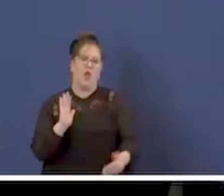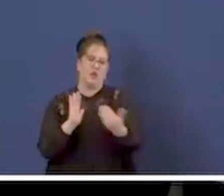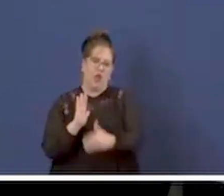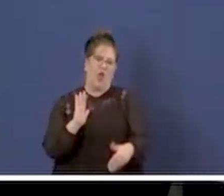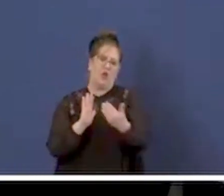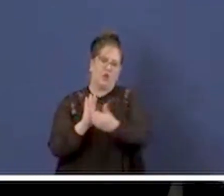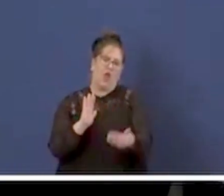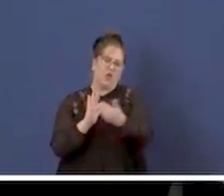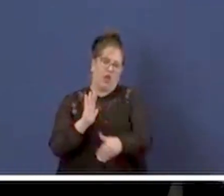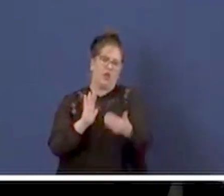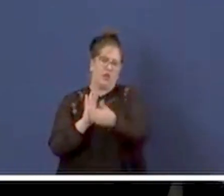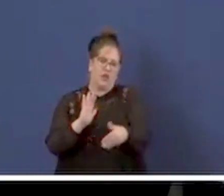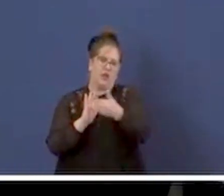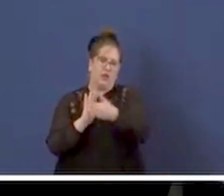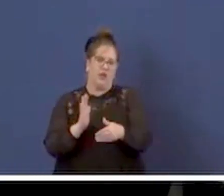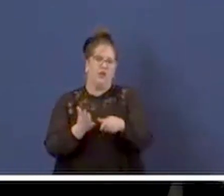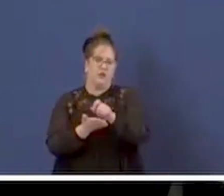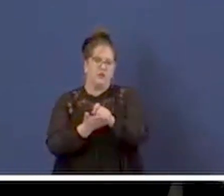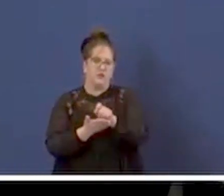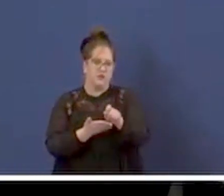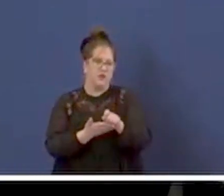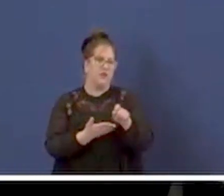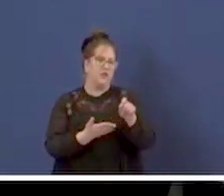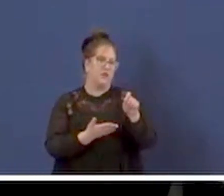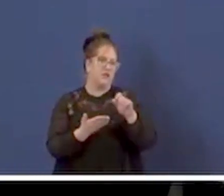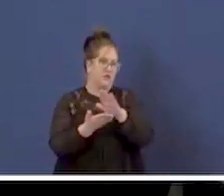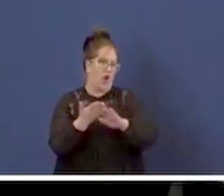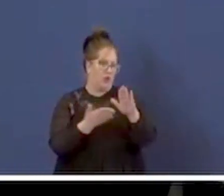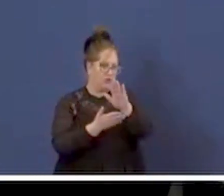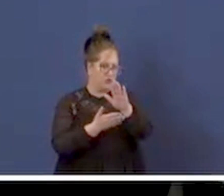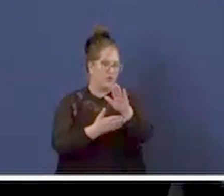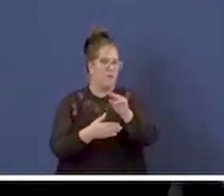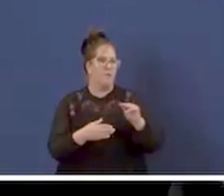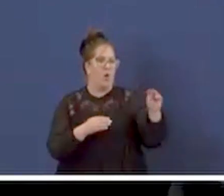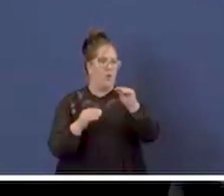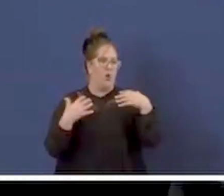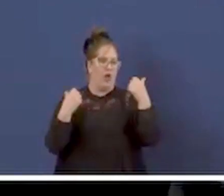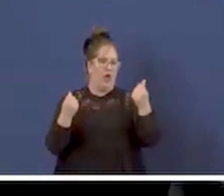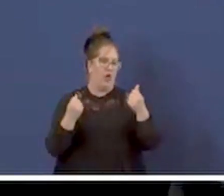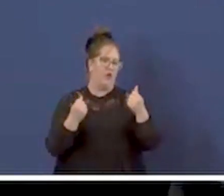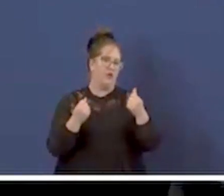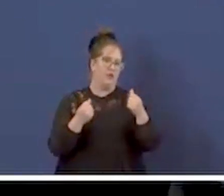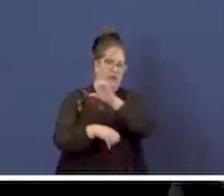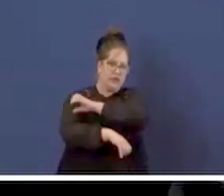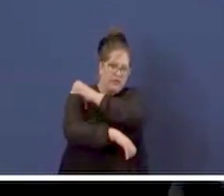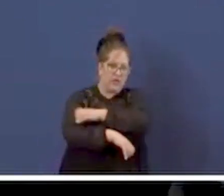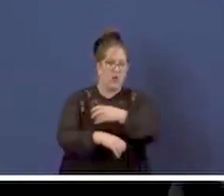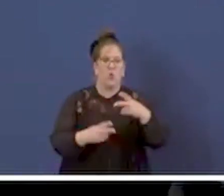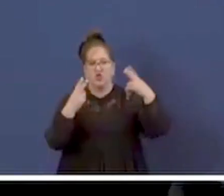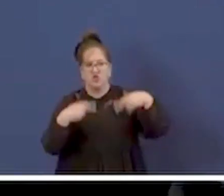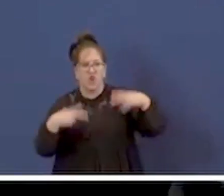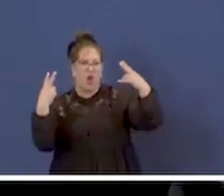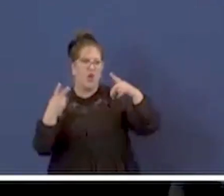with the College of Medicine's mobile health clinic, I heard the same things over and over. We're judged, we're lazy.